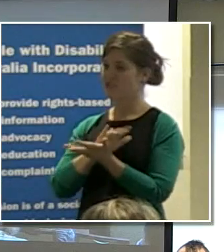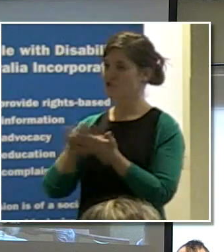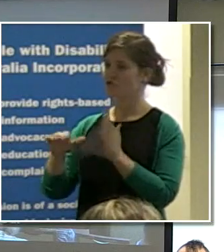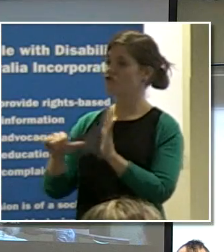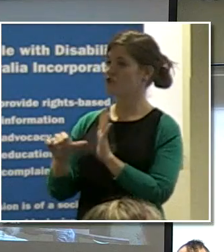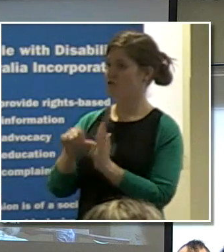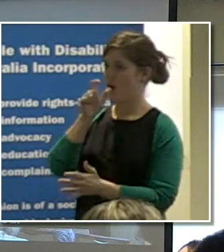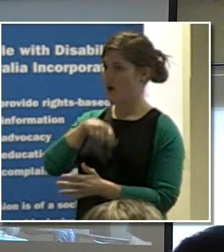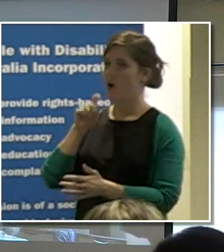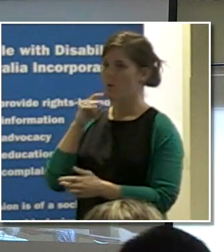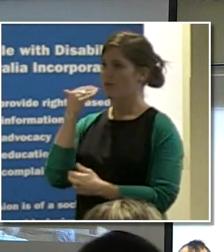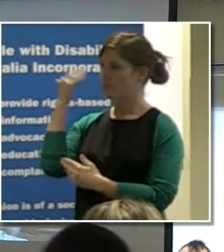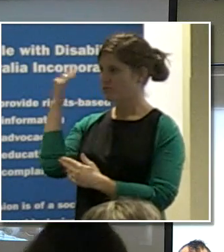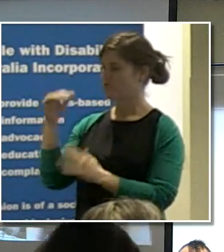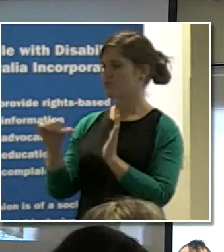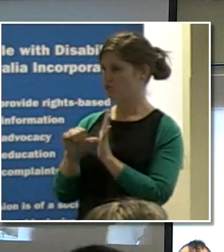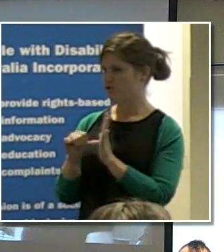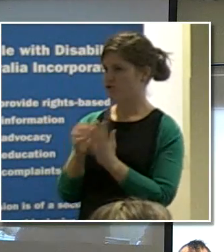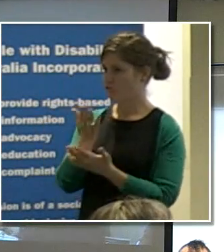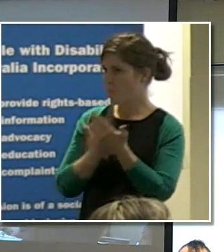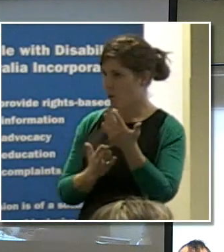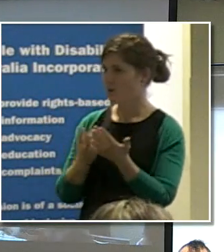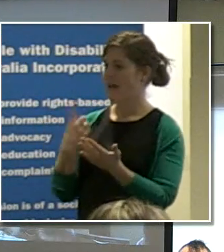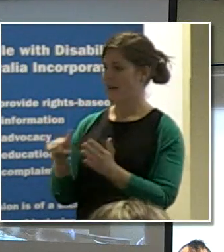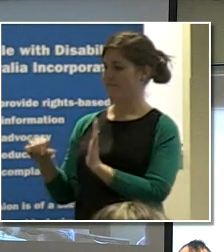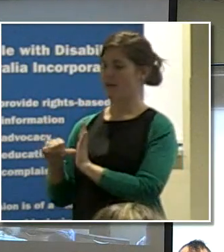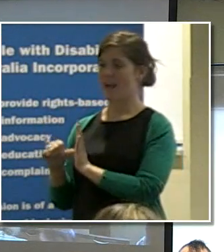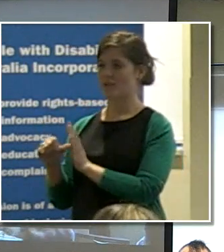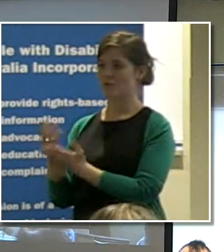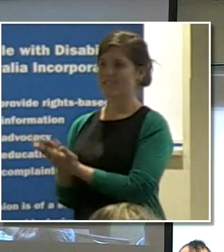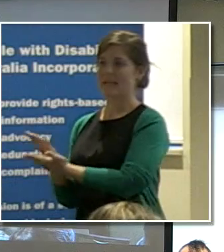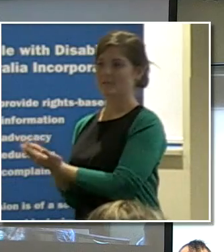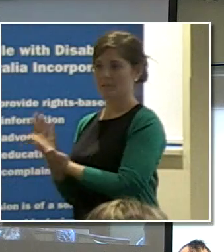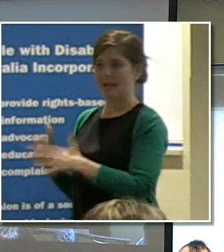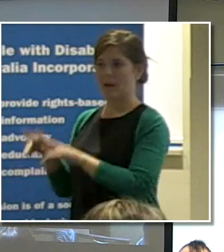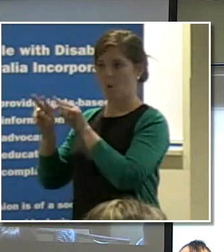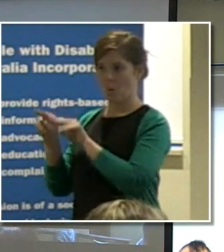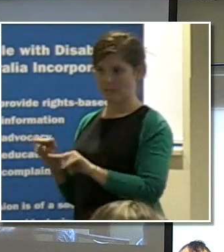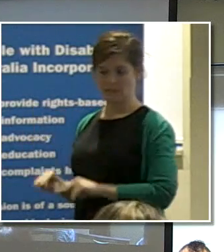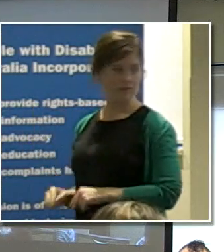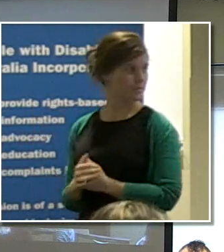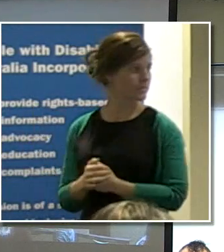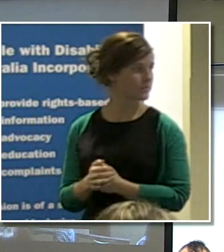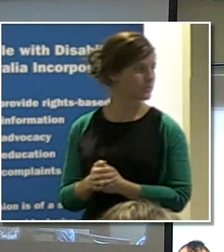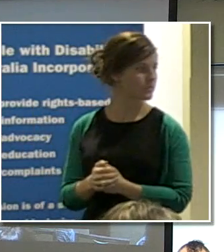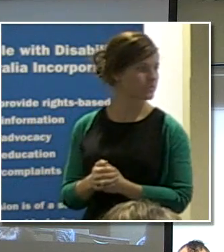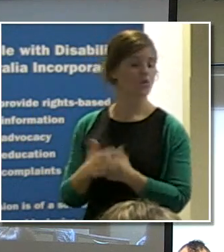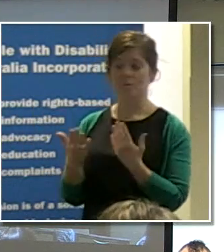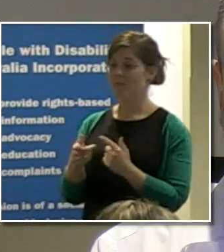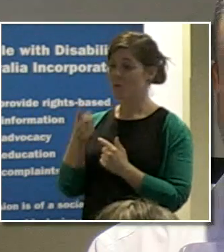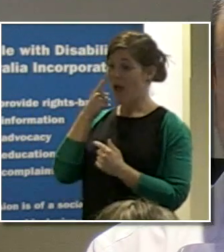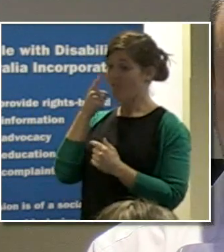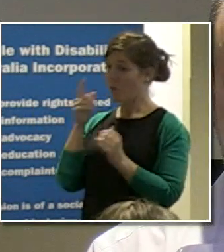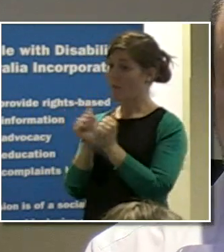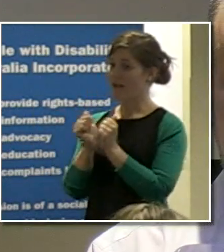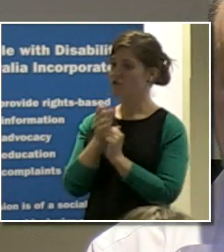Treasurer's report and the audited financial statements. Right. Can I just refer you to the page